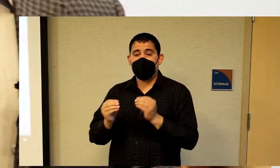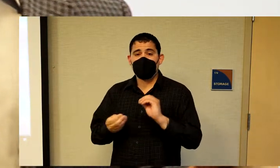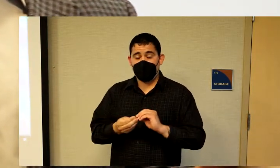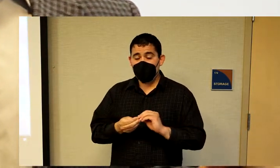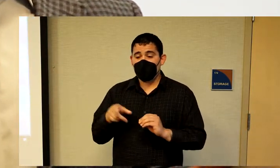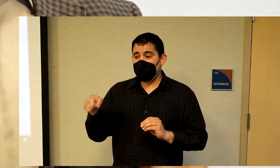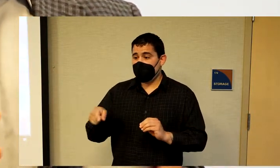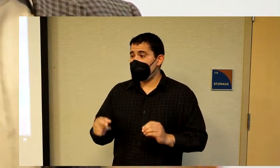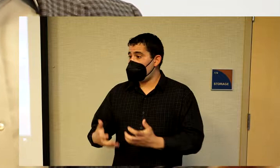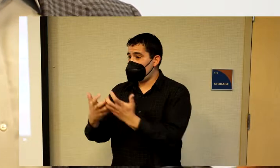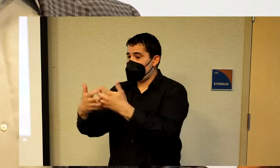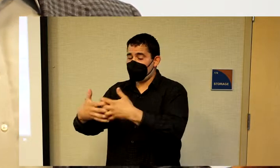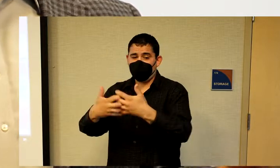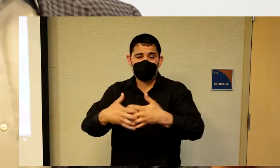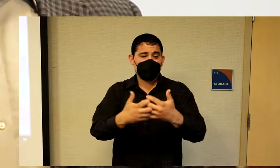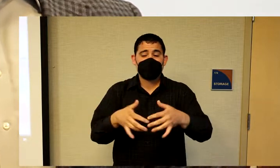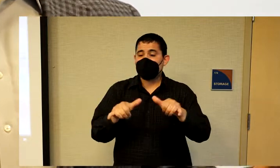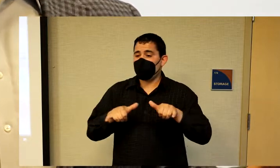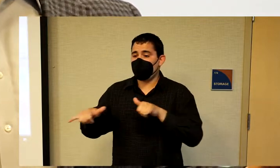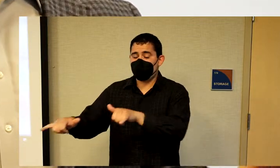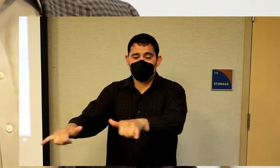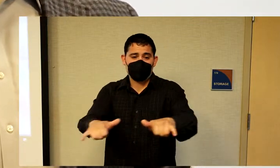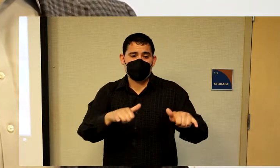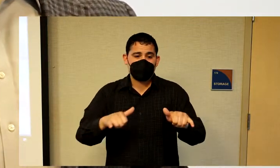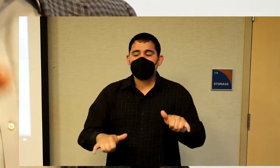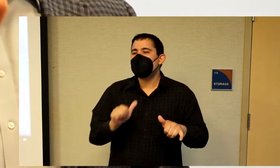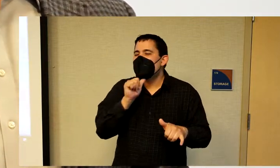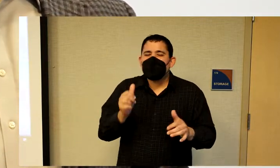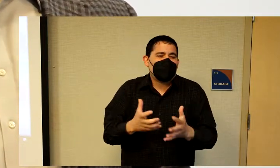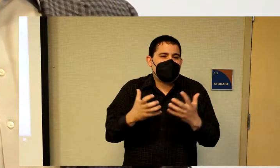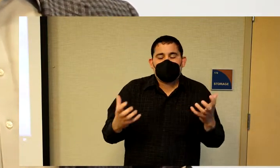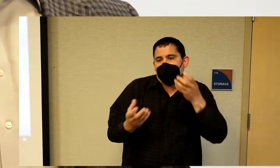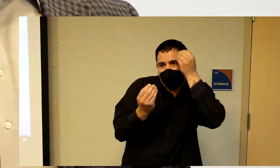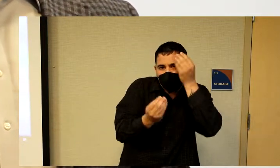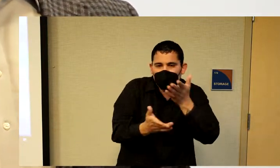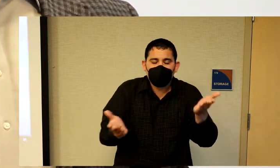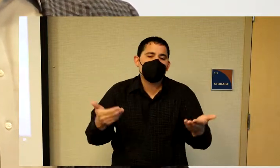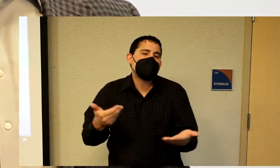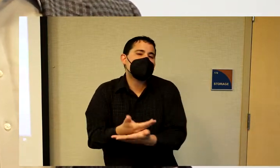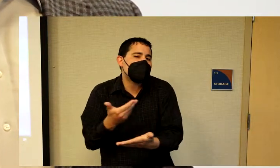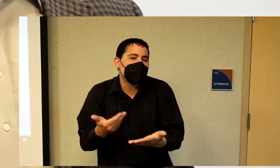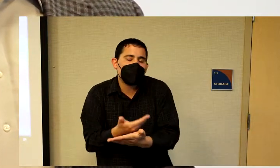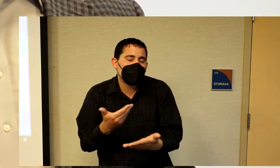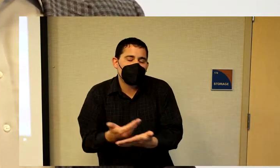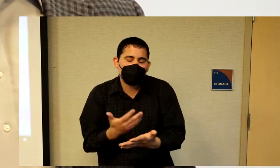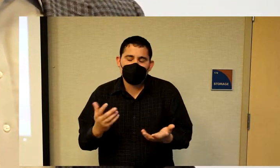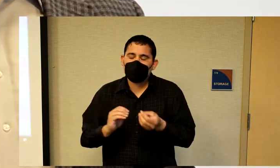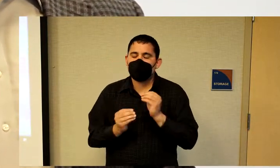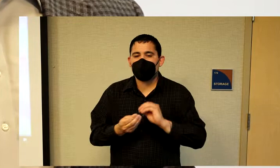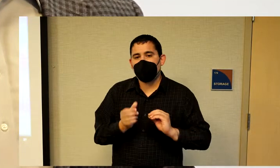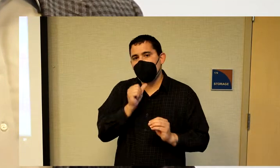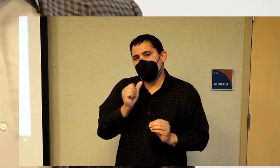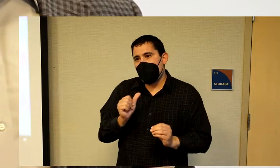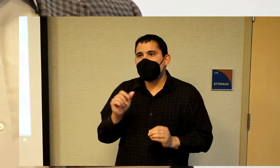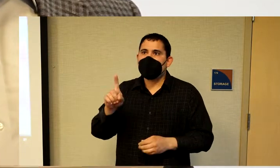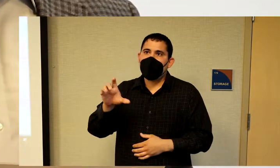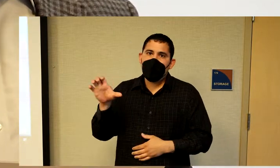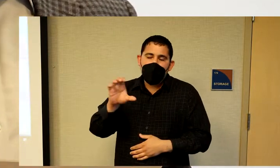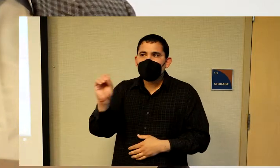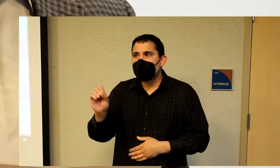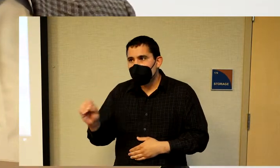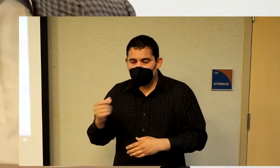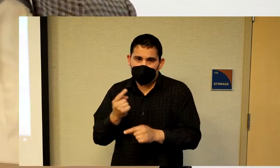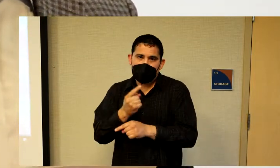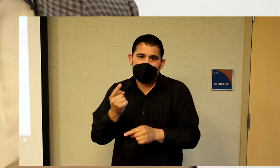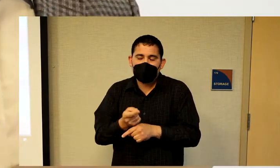look at Voting Rights Act information, so it's not new to you all here, those numbers are not as accurate normally as they would be otherwise. There's some play